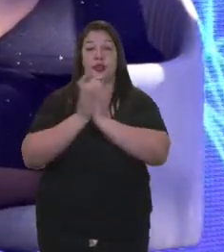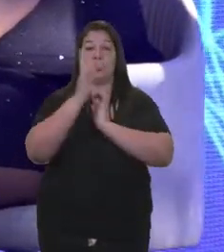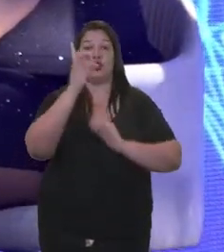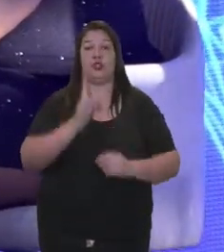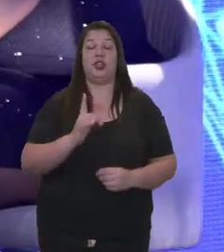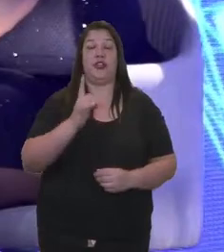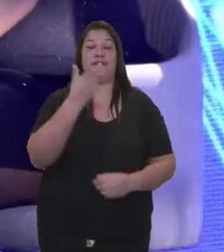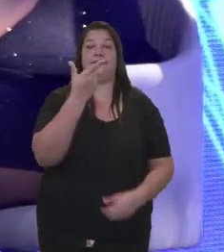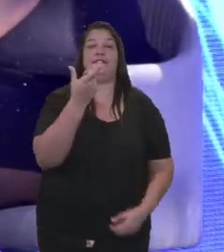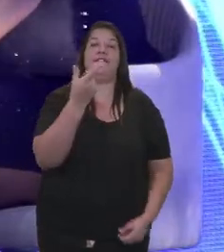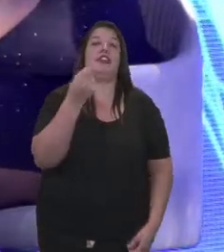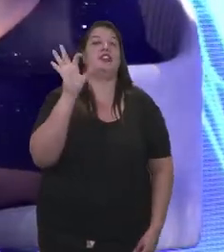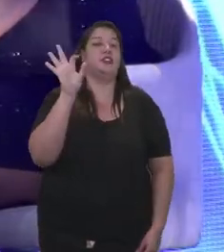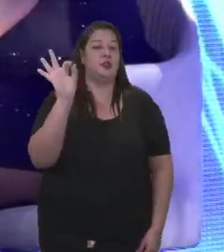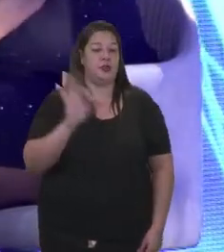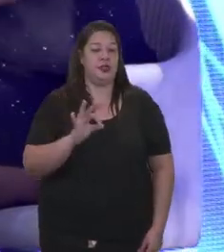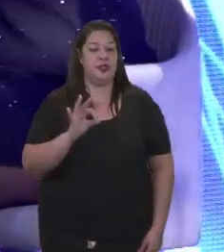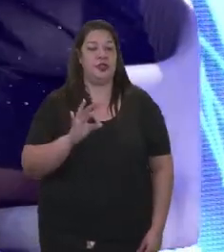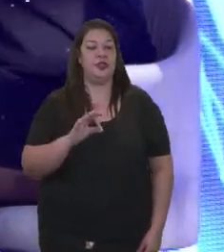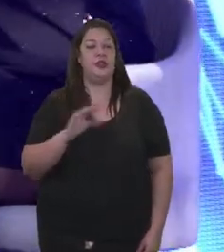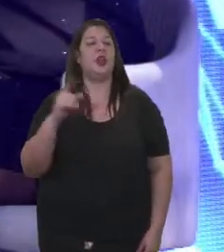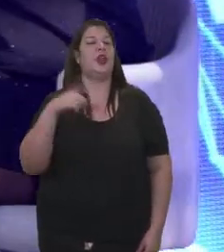20%. 10% now, it's good, but it's raising.